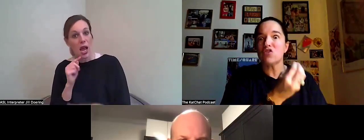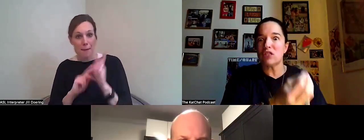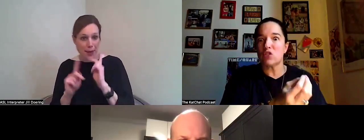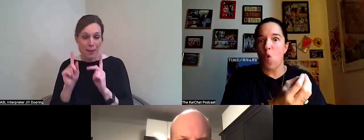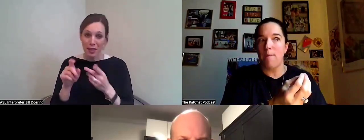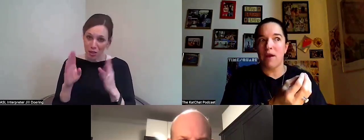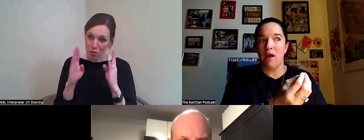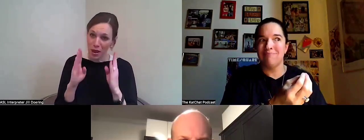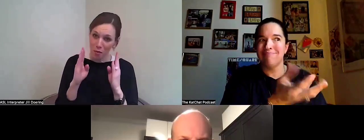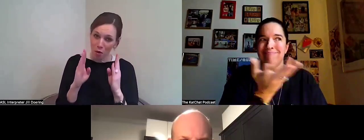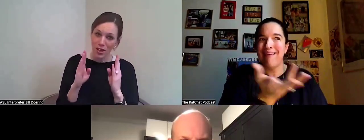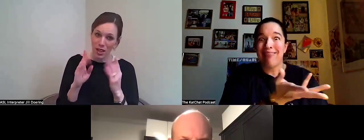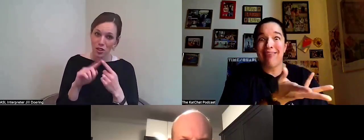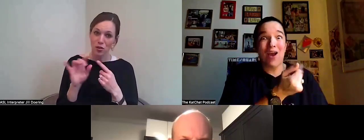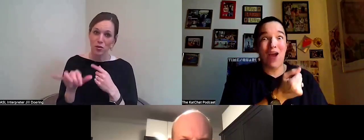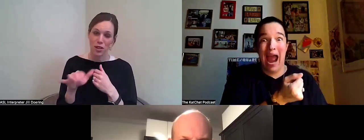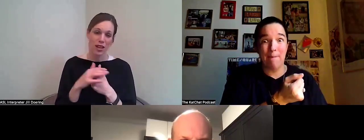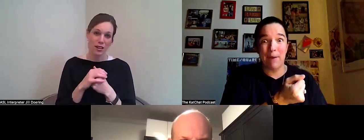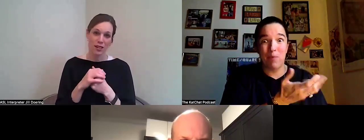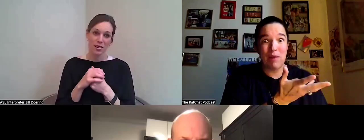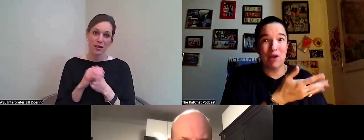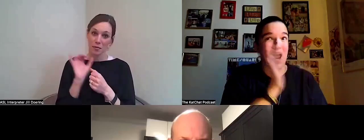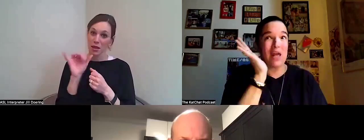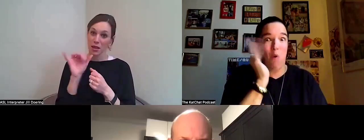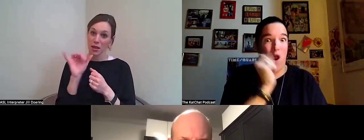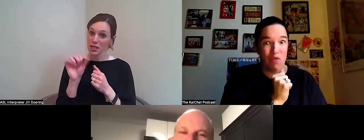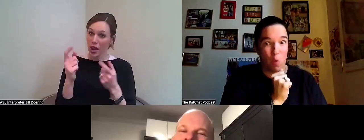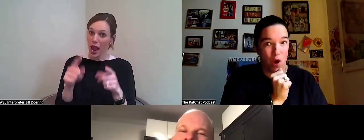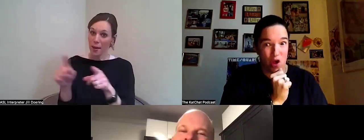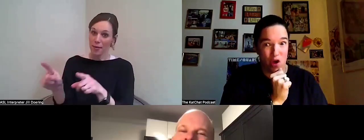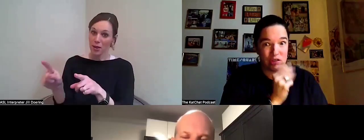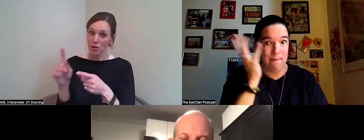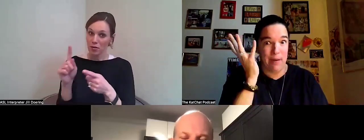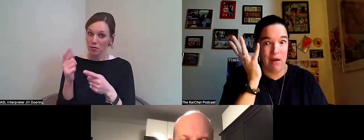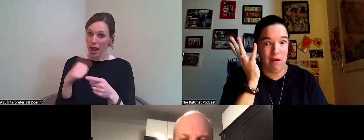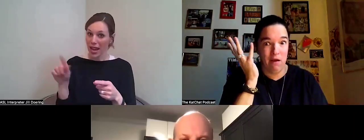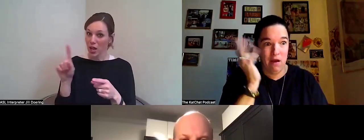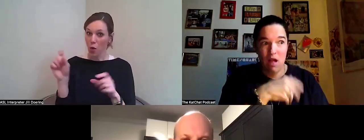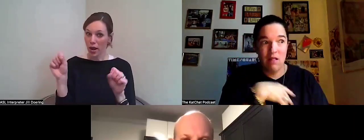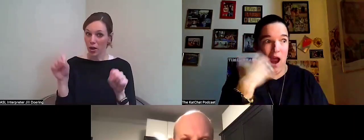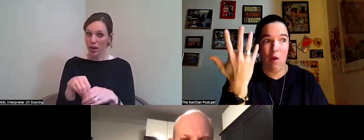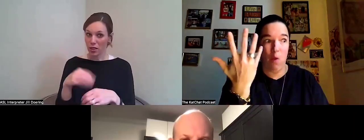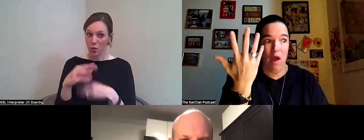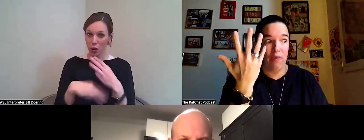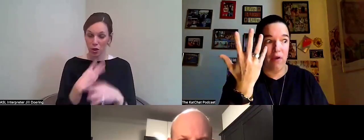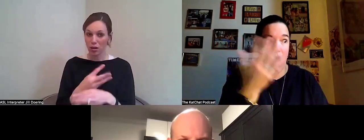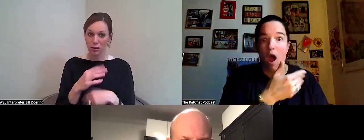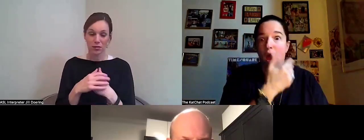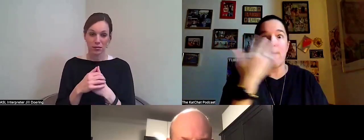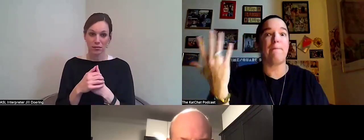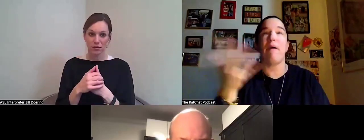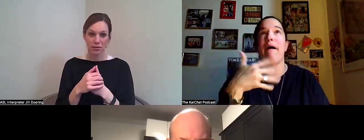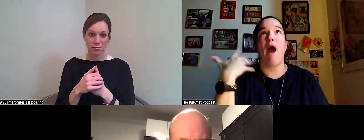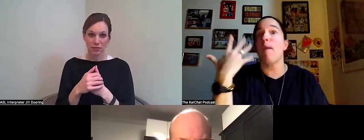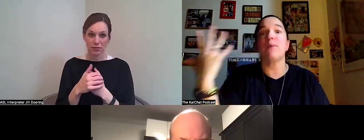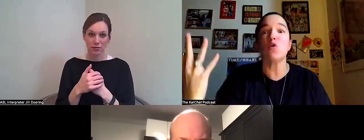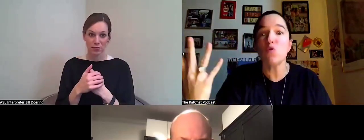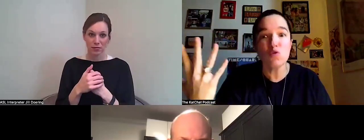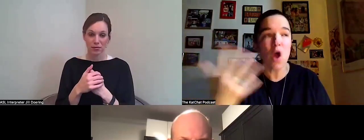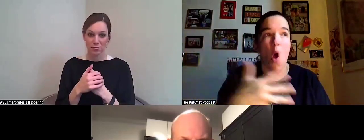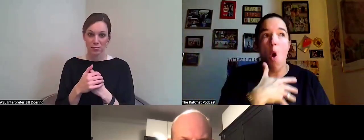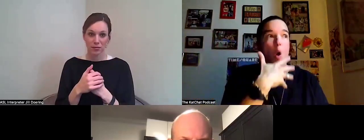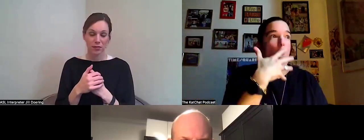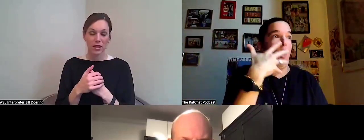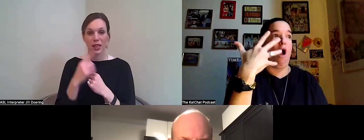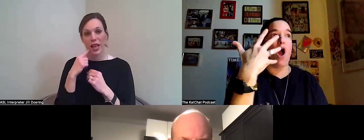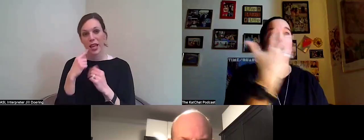more attention to it because that could happen pretty much anywhere in the world. I mean, like with